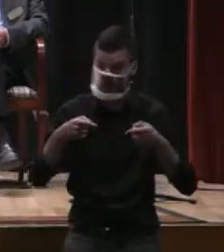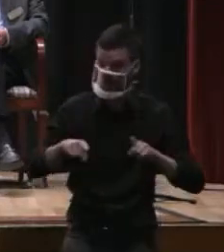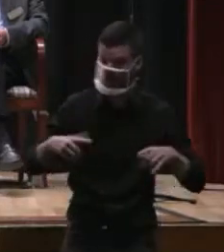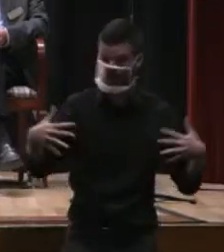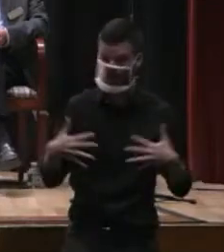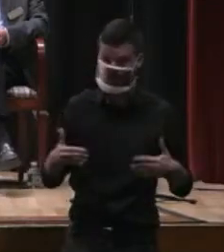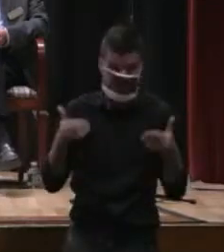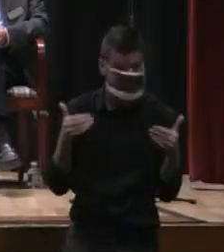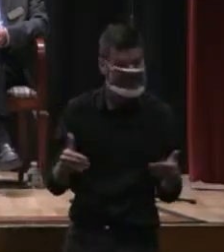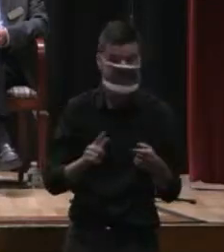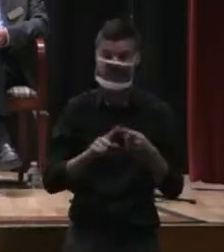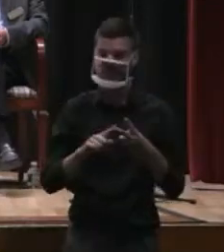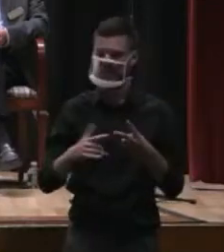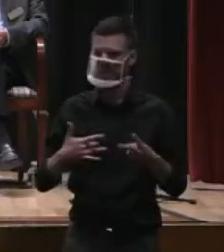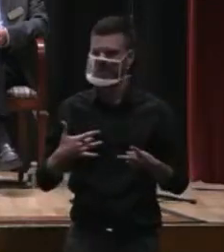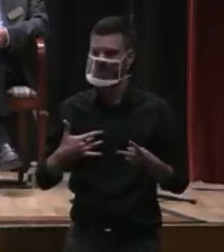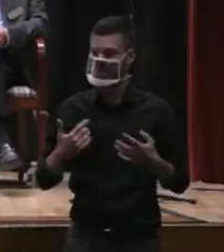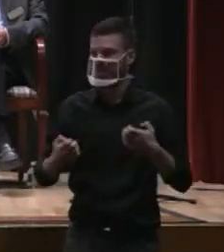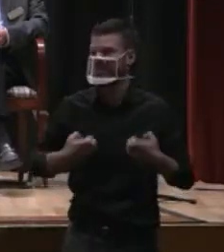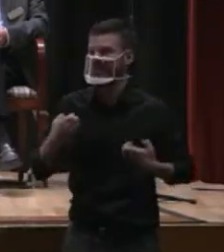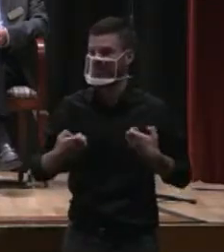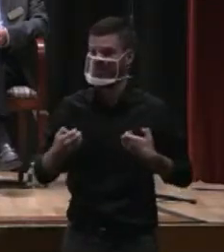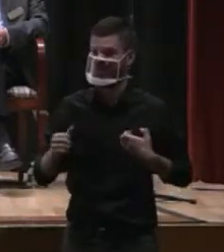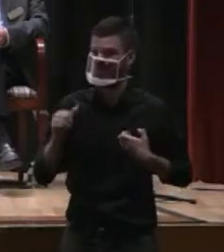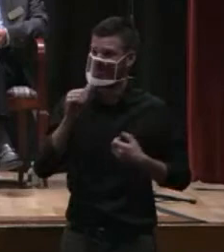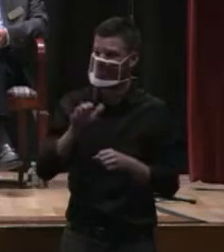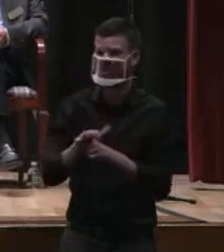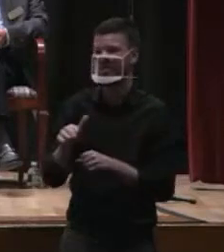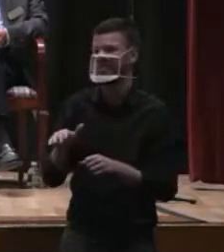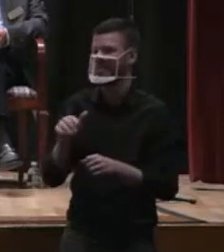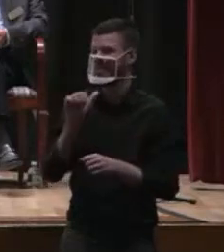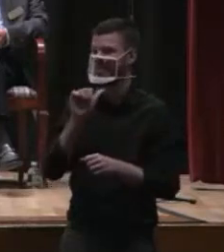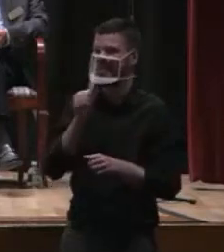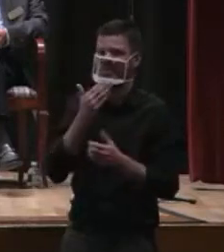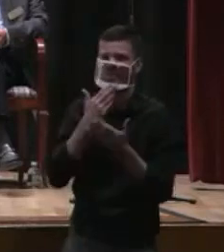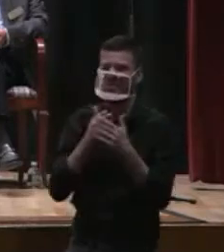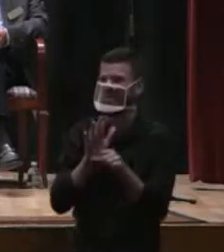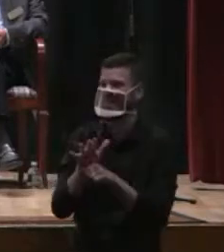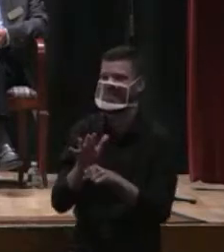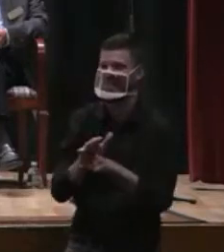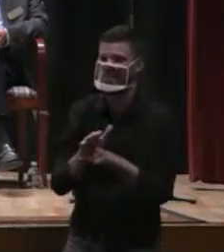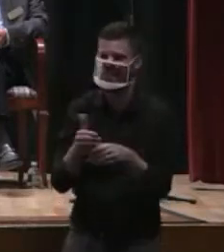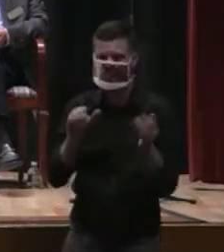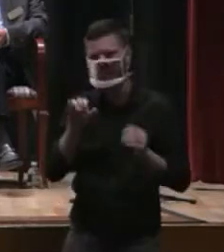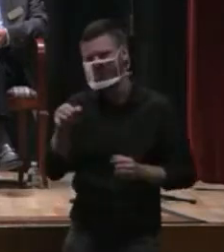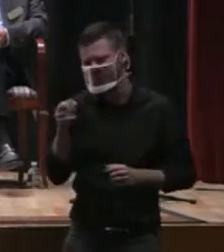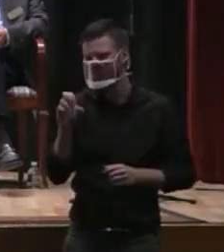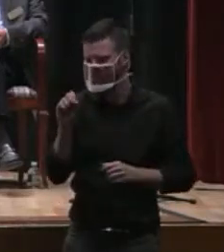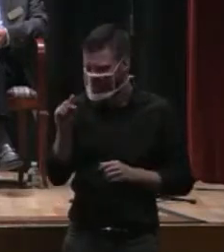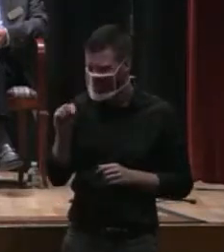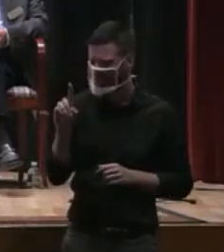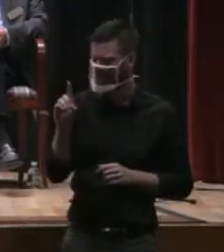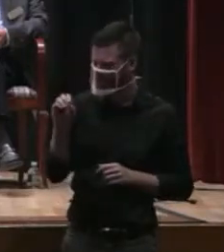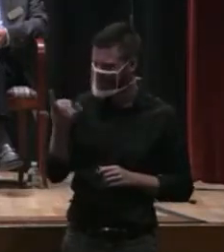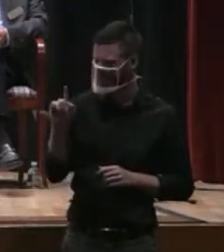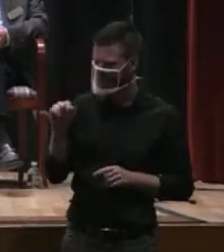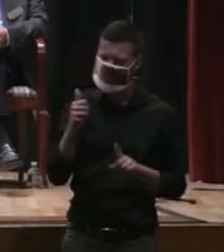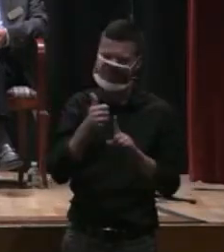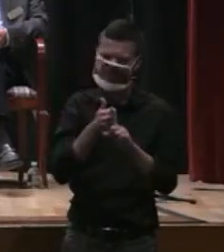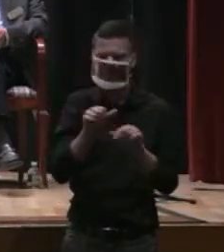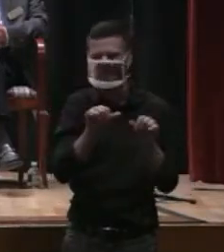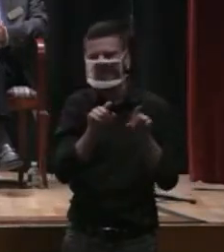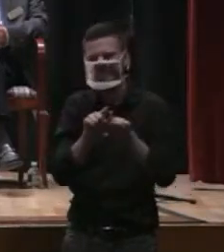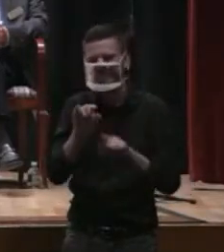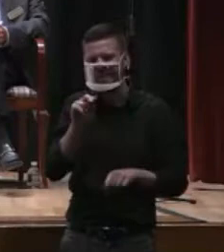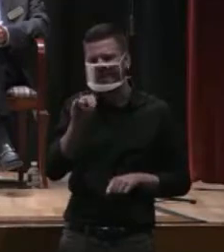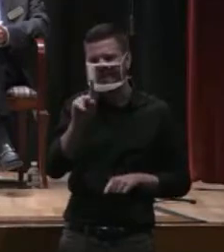it while you're feeling the emotions that you're just not good enough. Just do it, like Nike says. Do it because